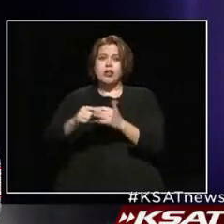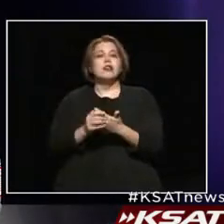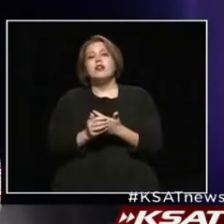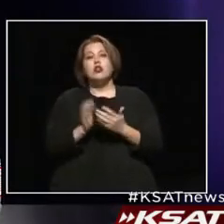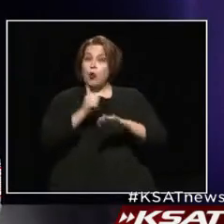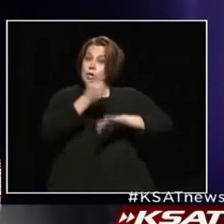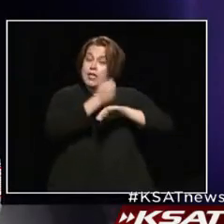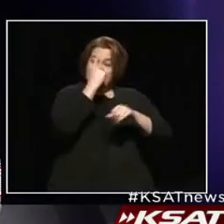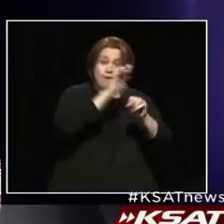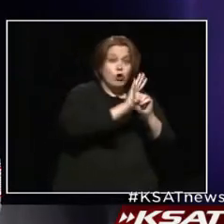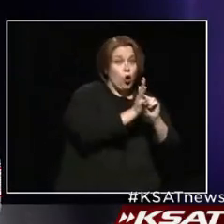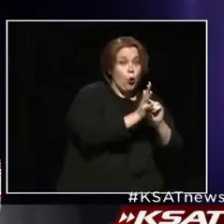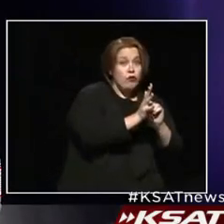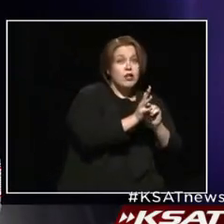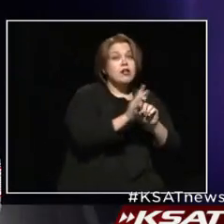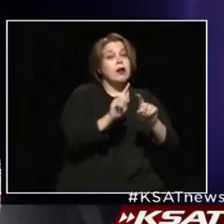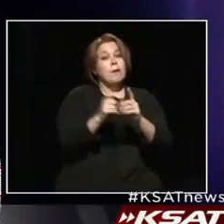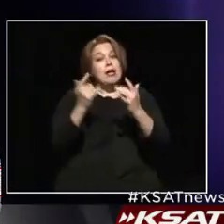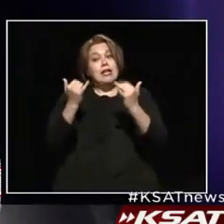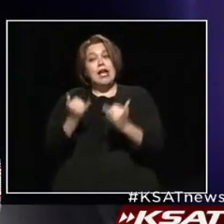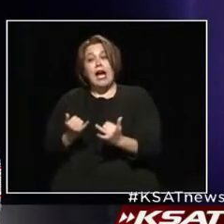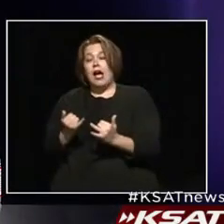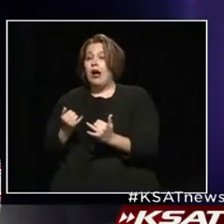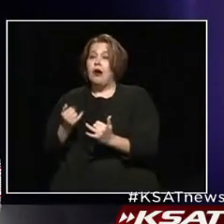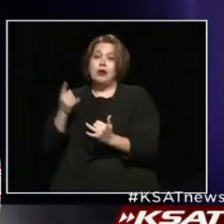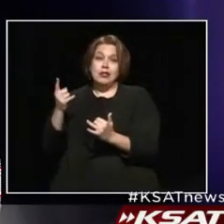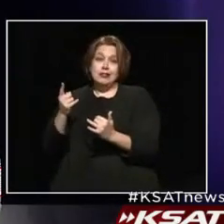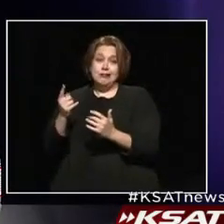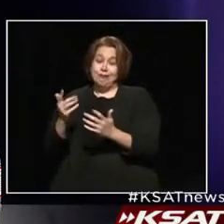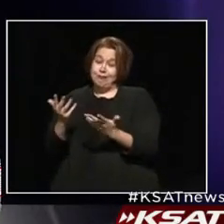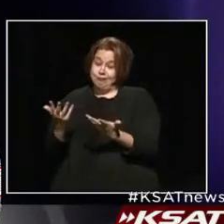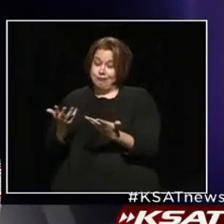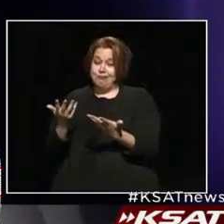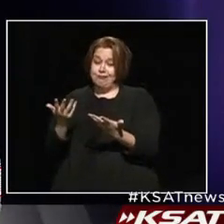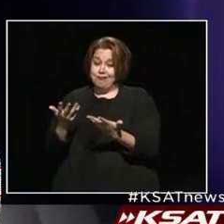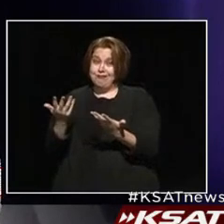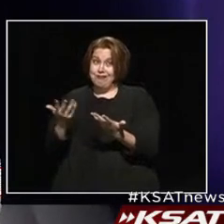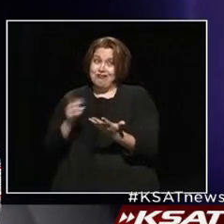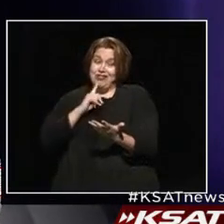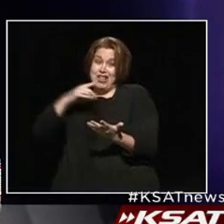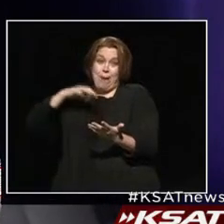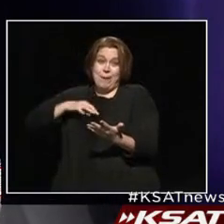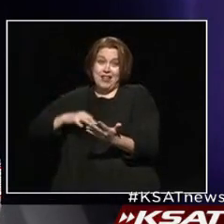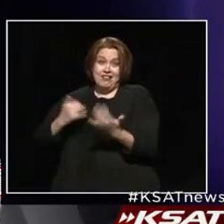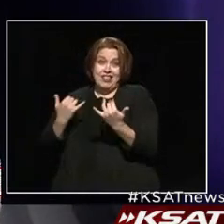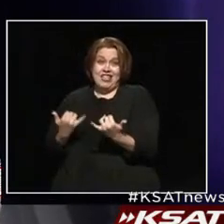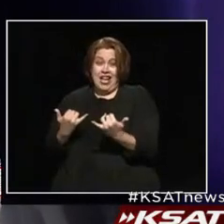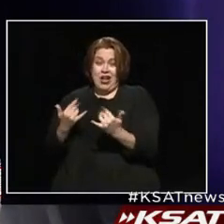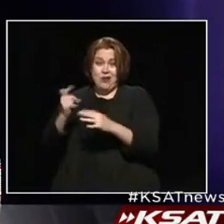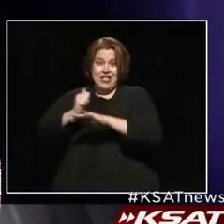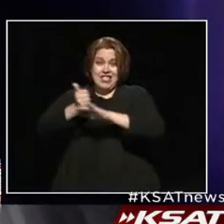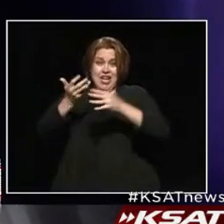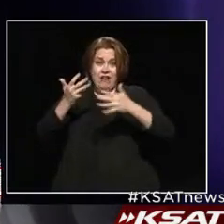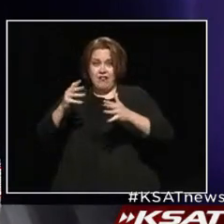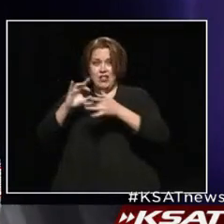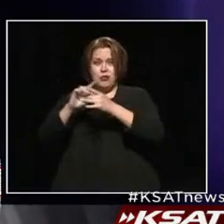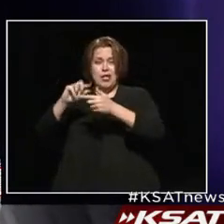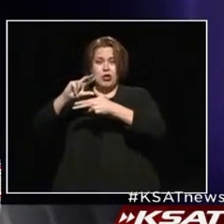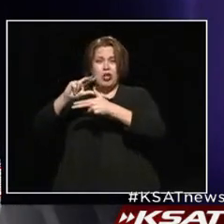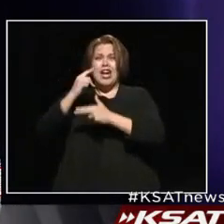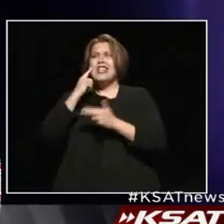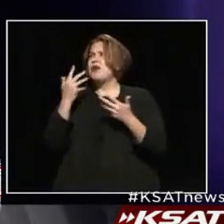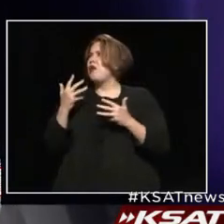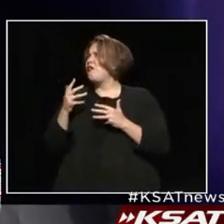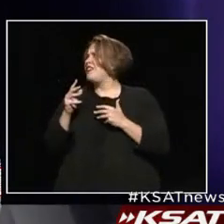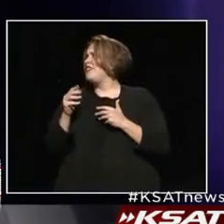for COVID, but it's certainly paying a big benefit now by having it here. I think we've already had something